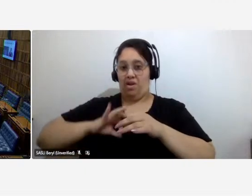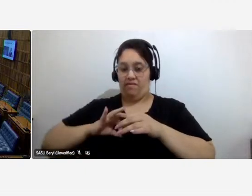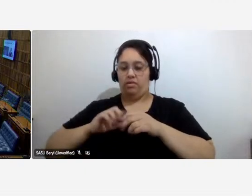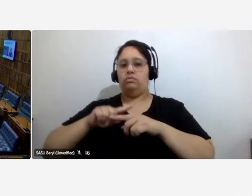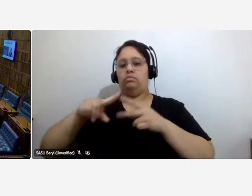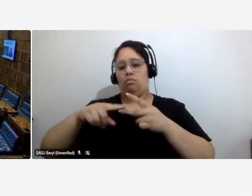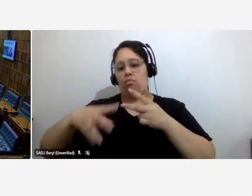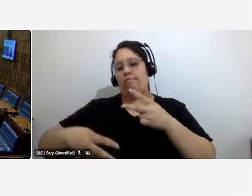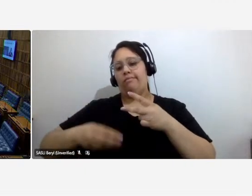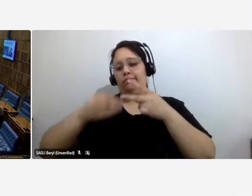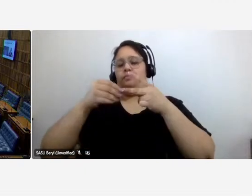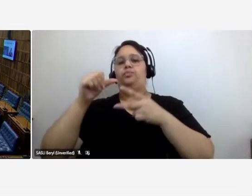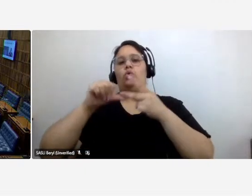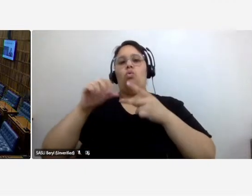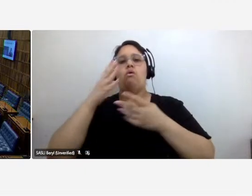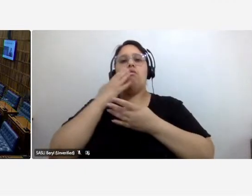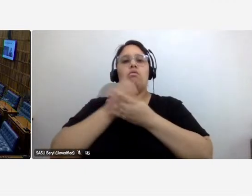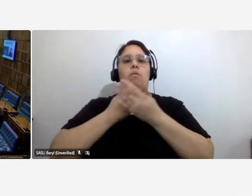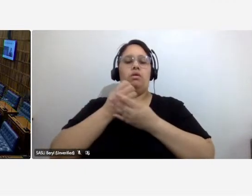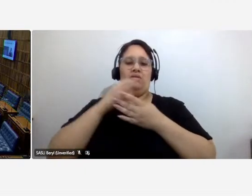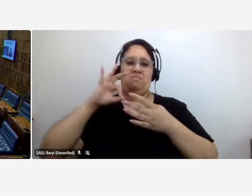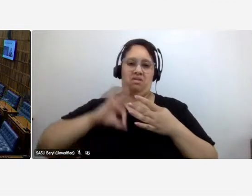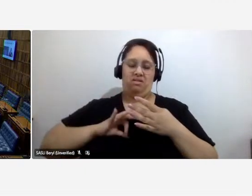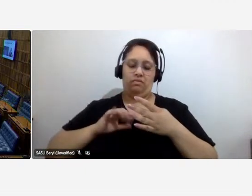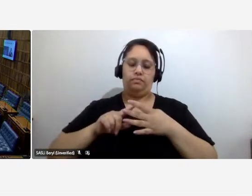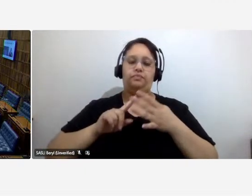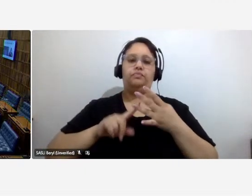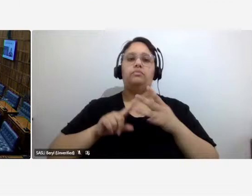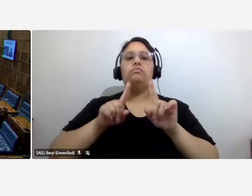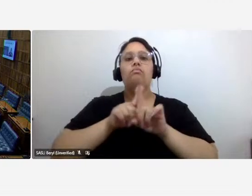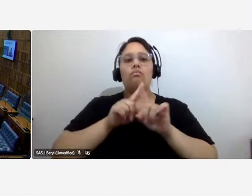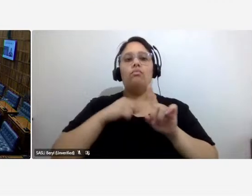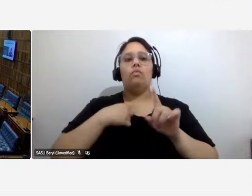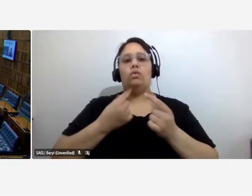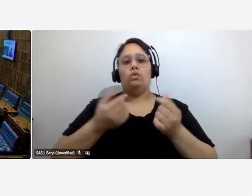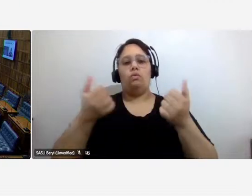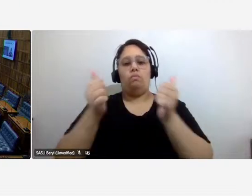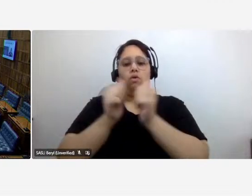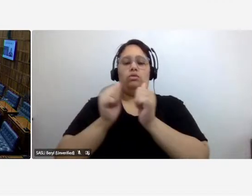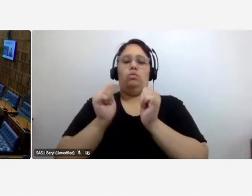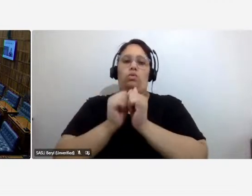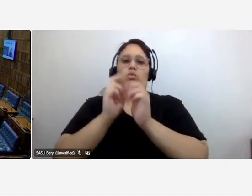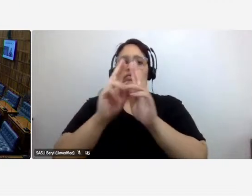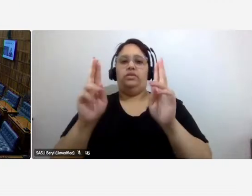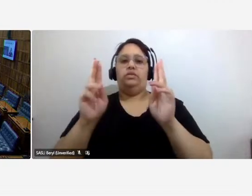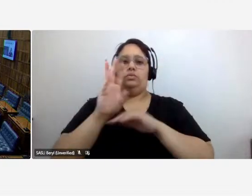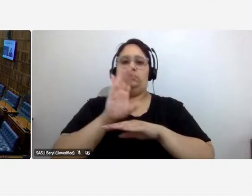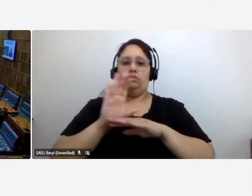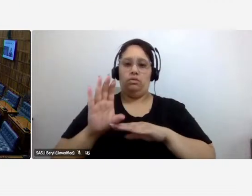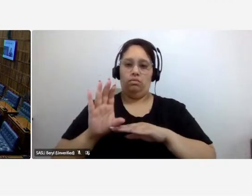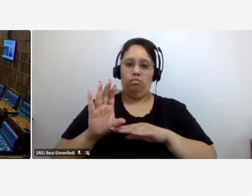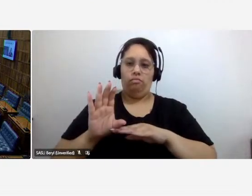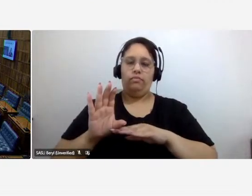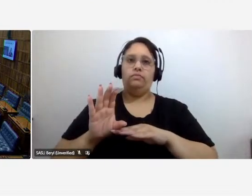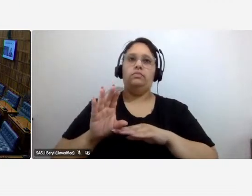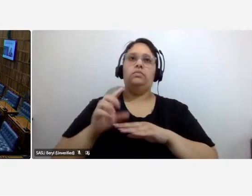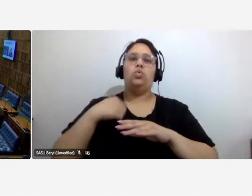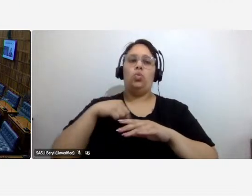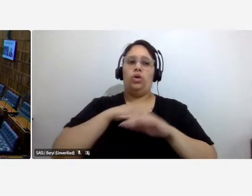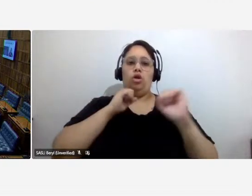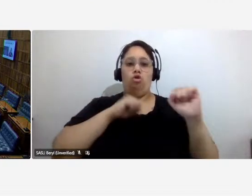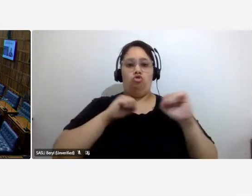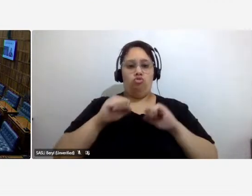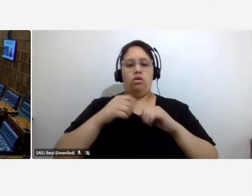going to focus on the socio-economic benefits. We then went into a partnership with the University of the Western Cape, and we agreed to do